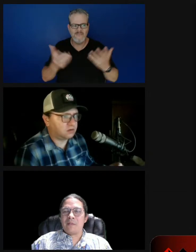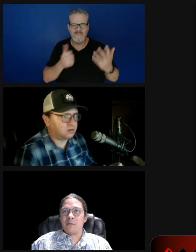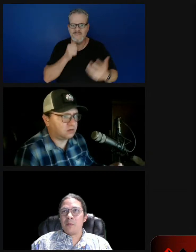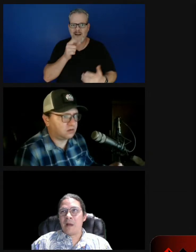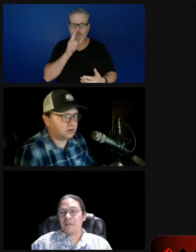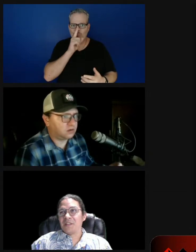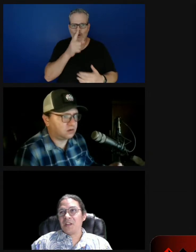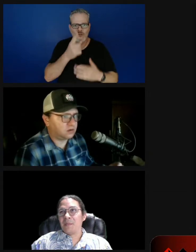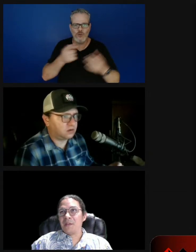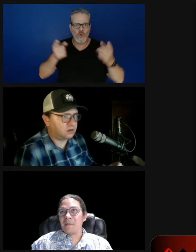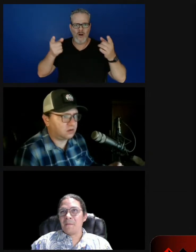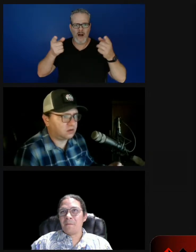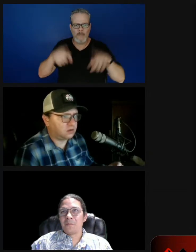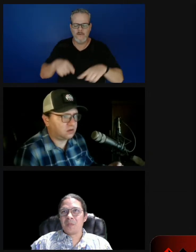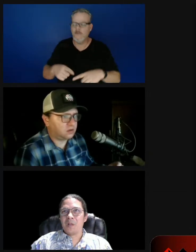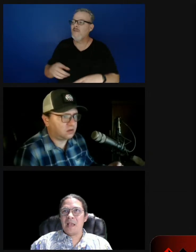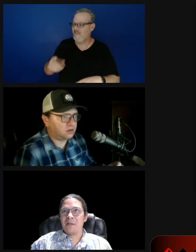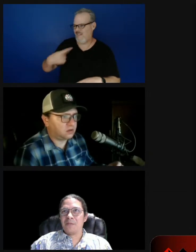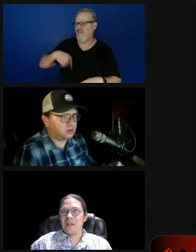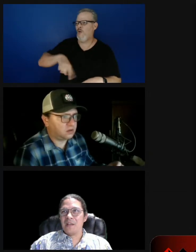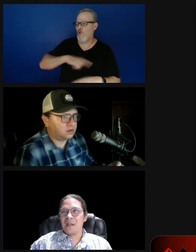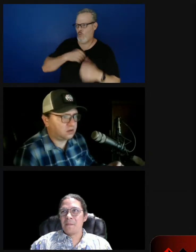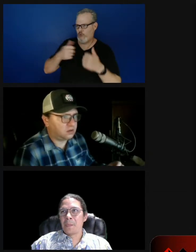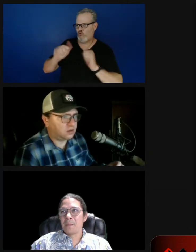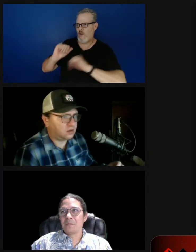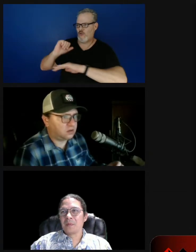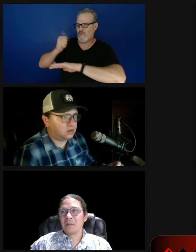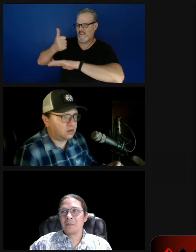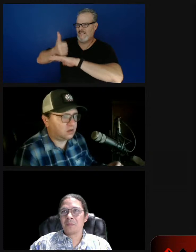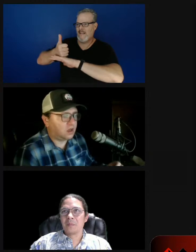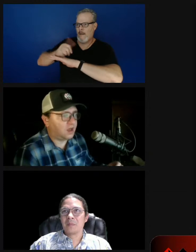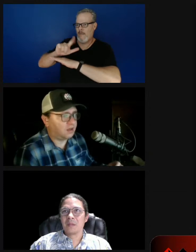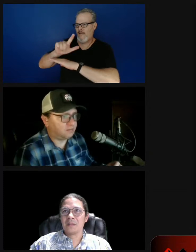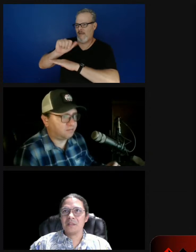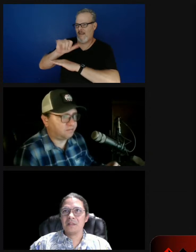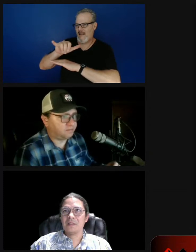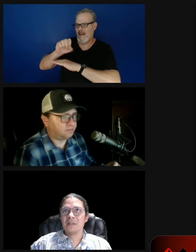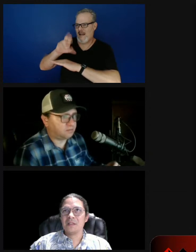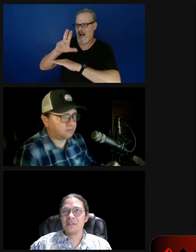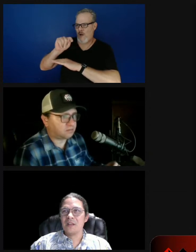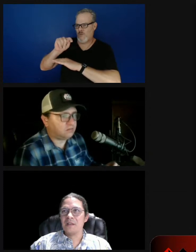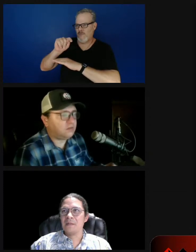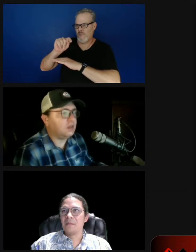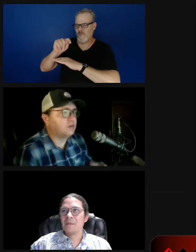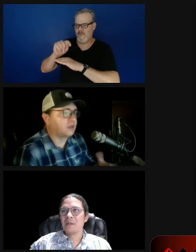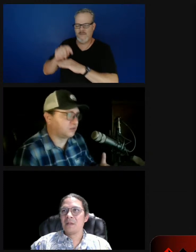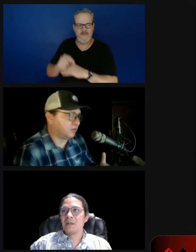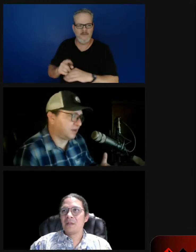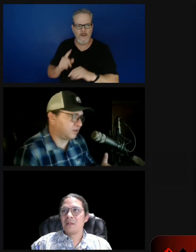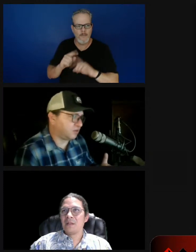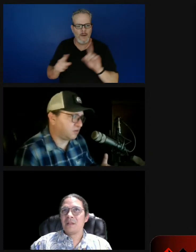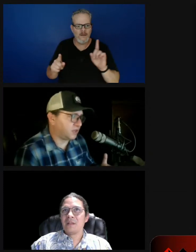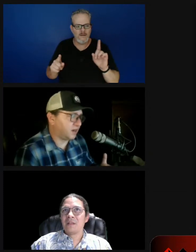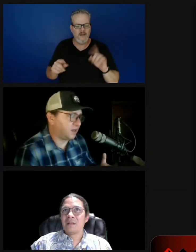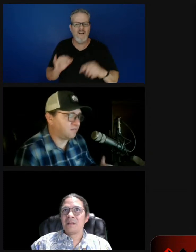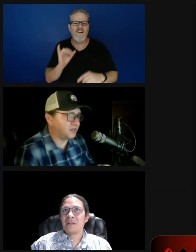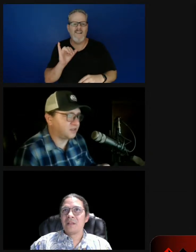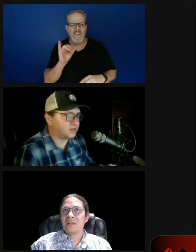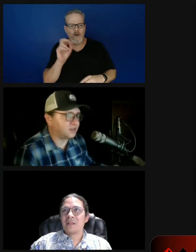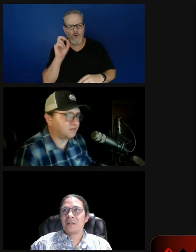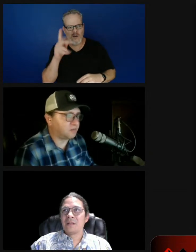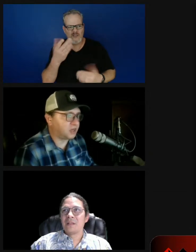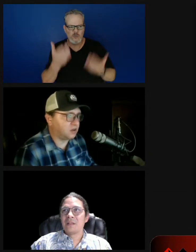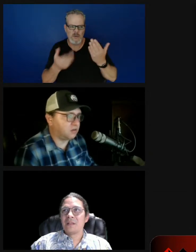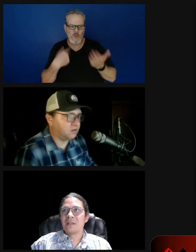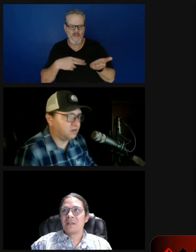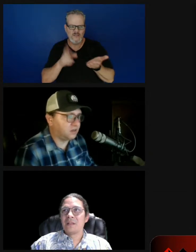Yeah, we probably have to set up the layout for that. Yeah. He's not a. Okay, so we'd have to do our sign out basically